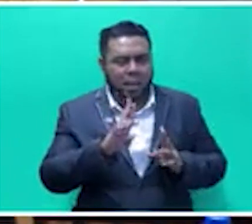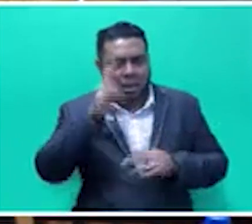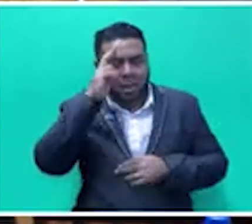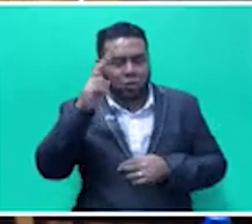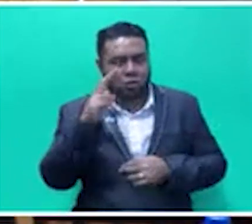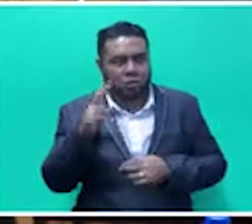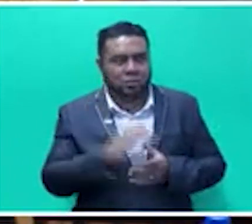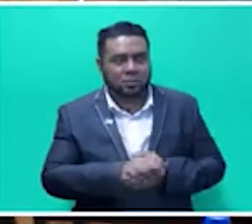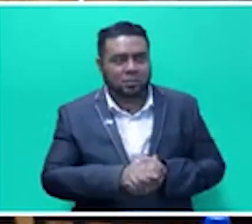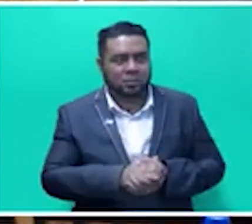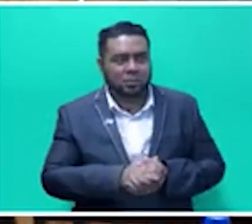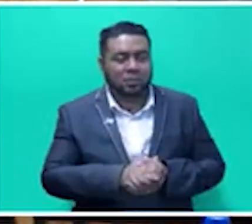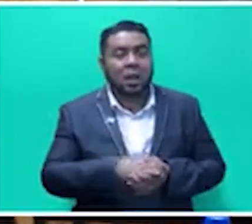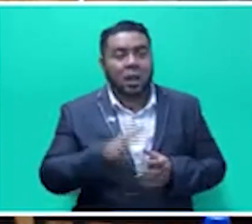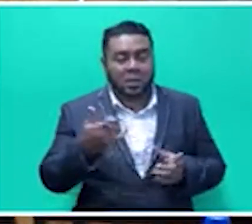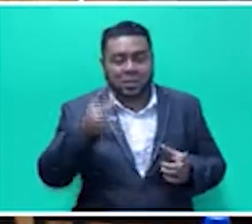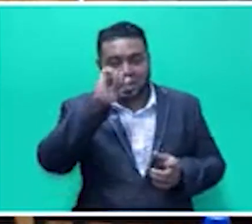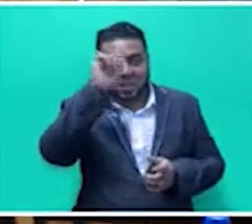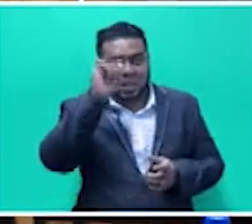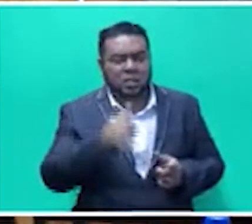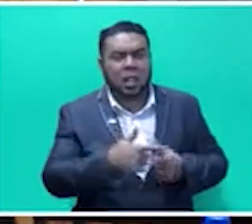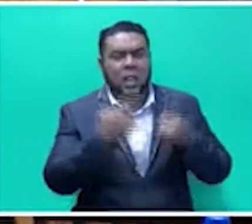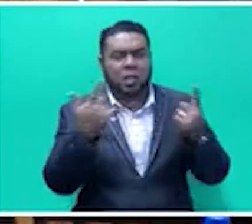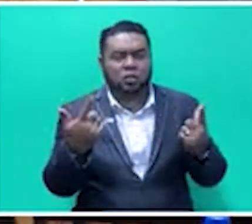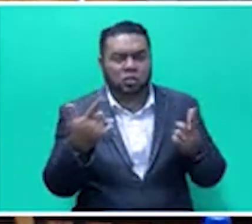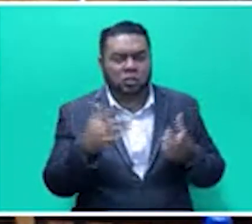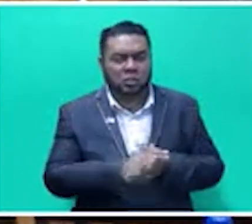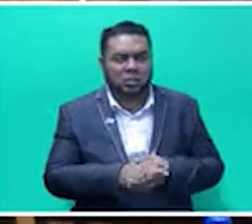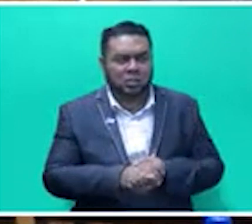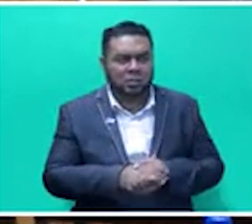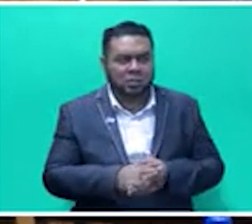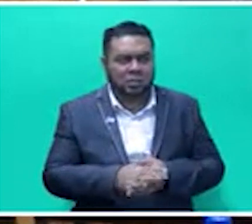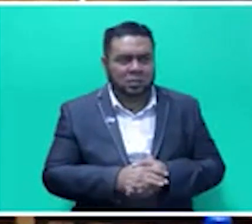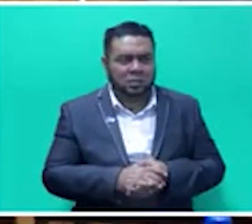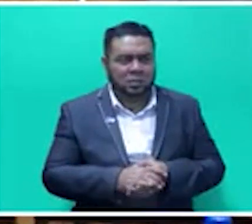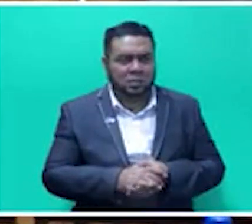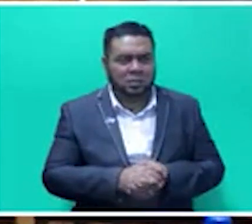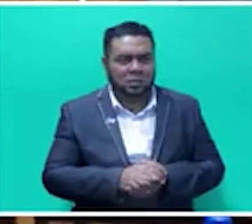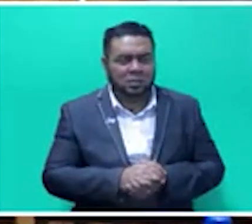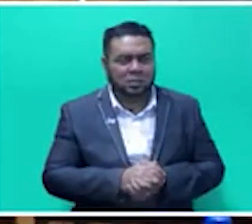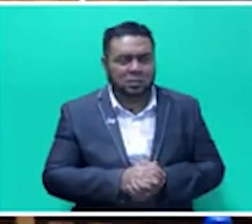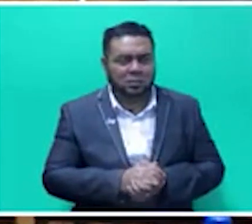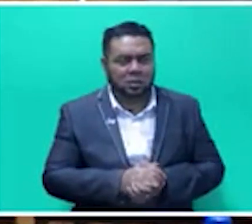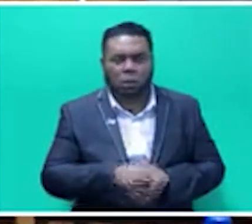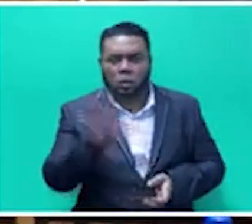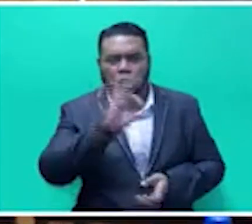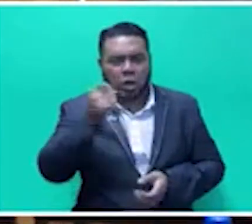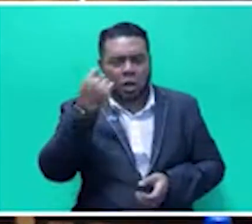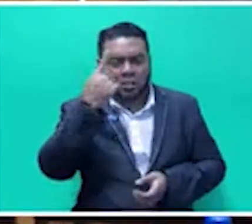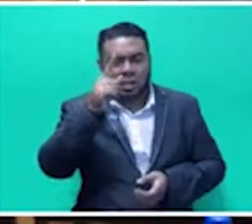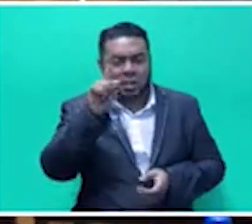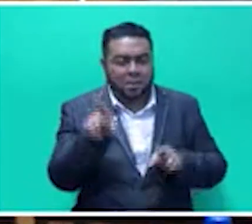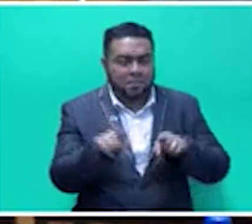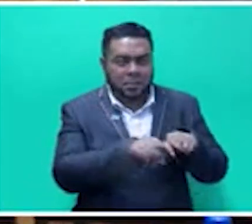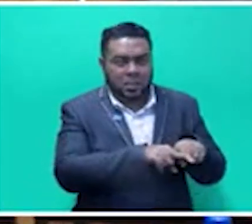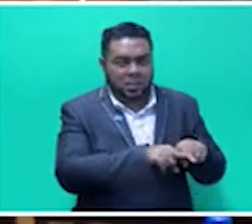is the largest secular state. You know, he probably doesn't understand the meaning,